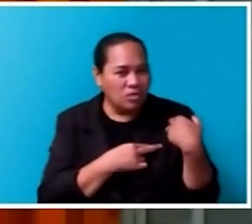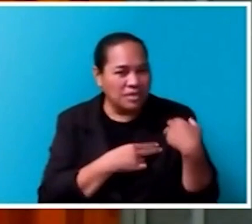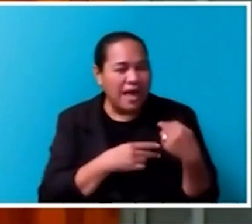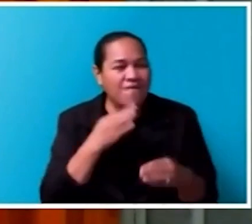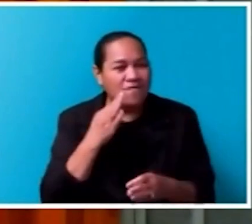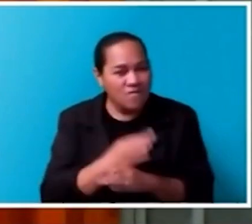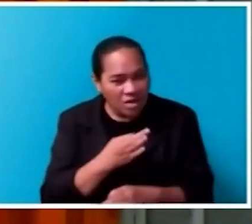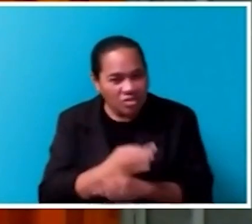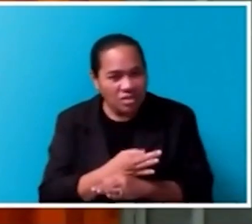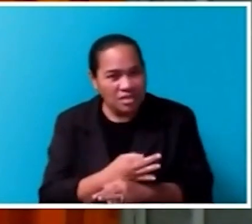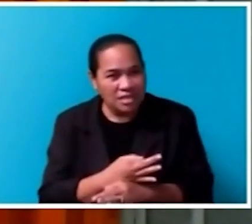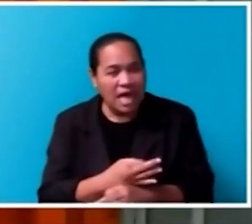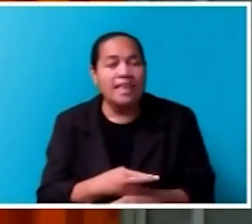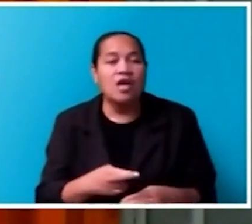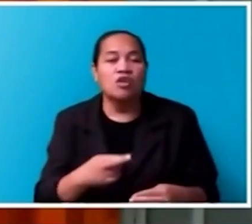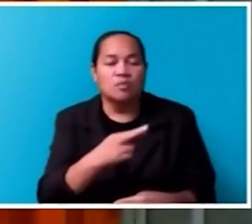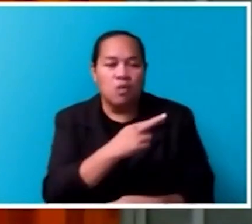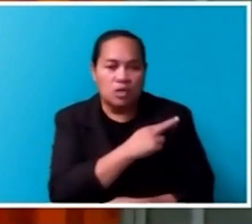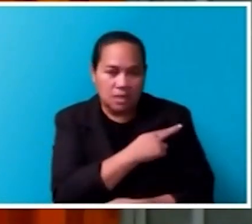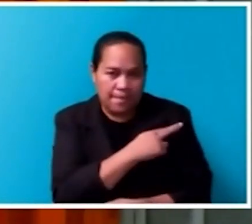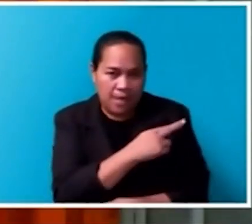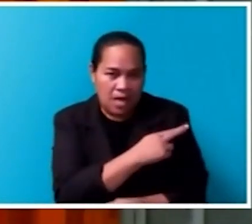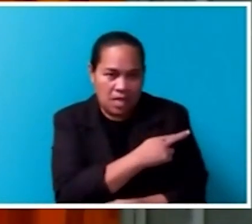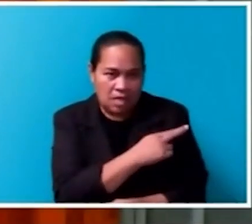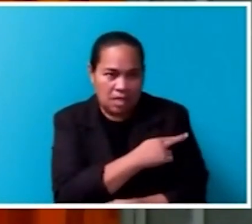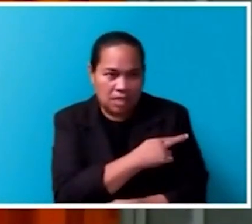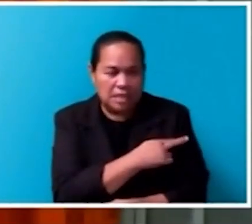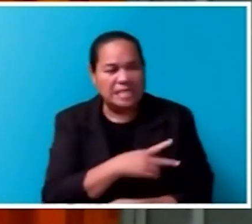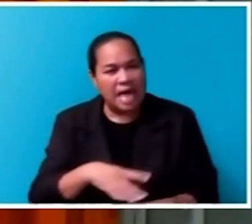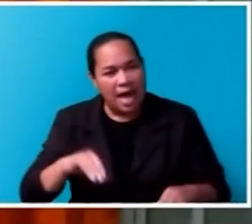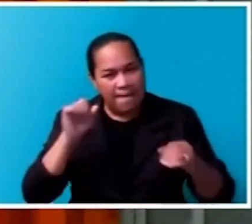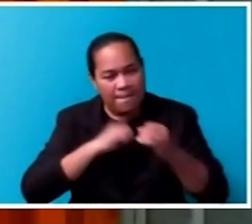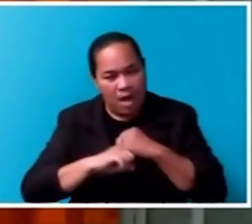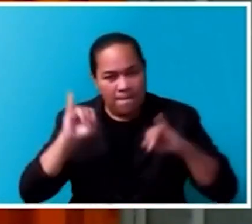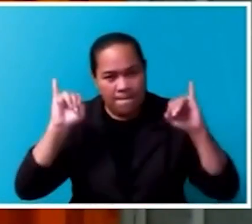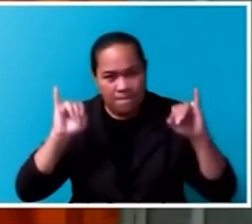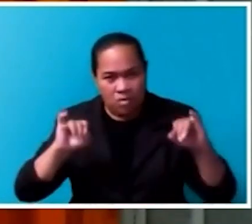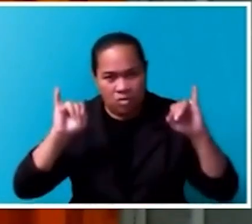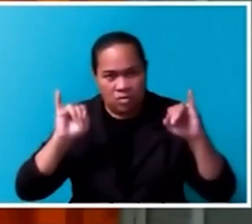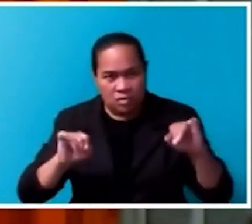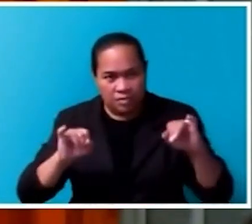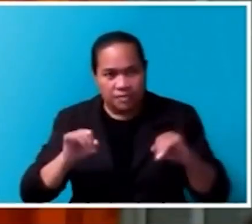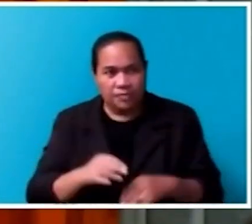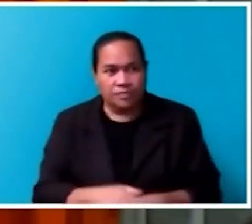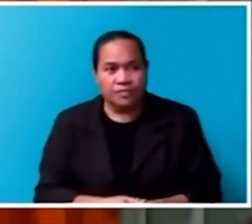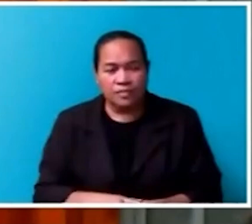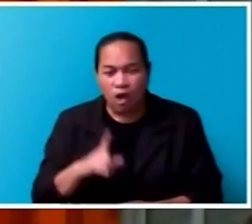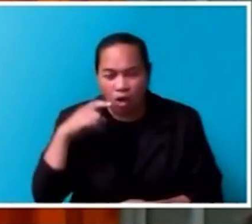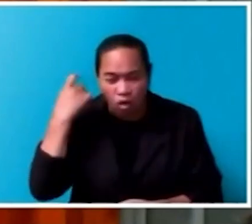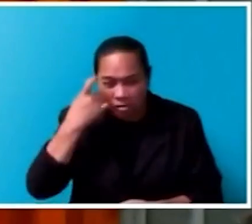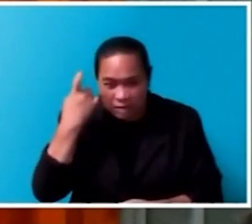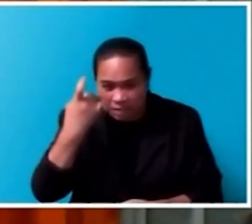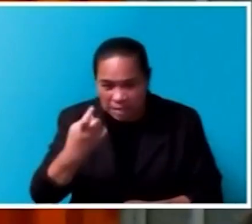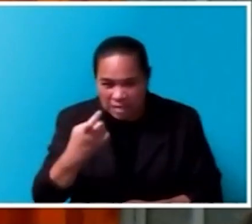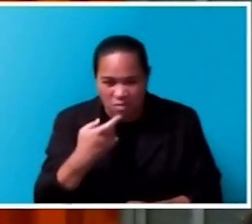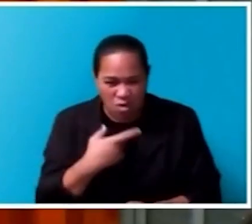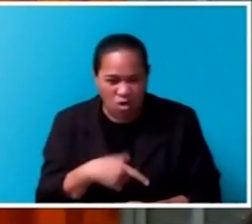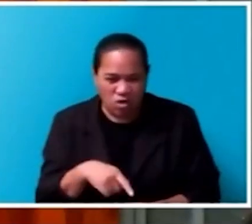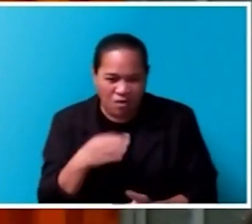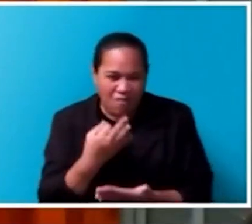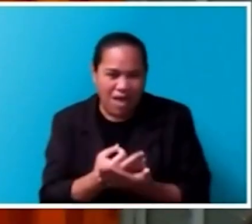and responsibilities is a major concern due to the current state of the financial affairs.